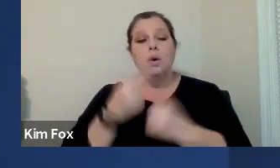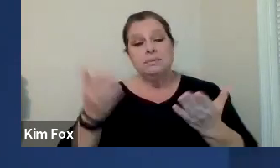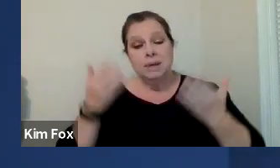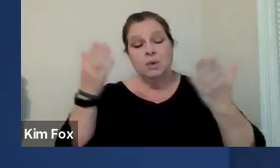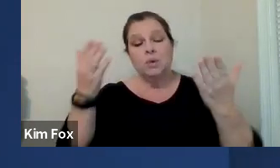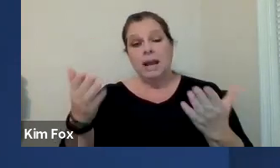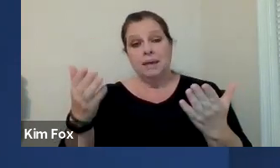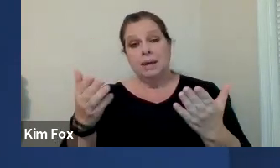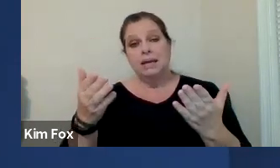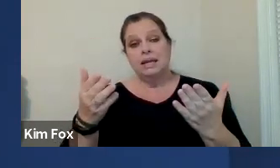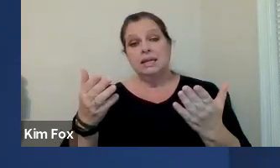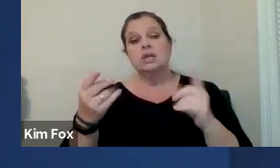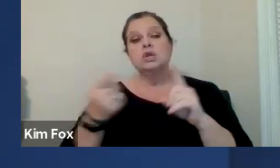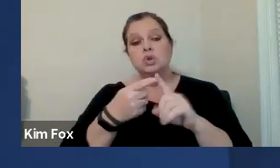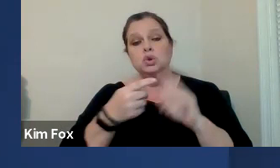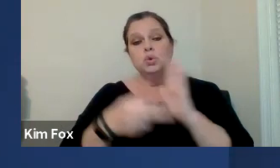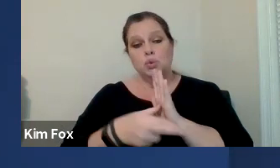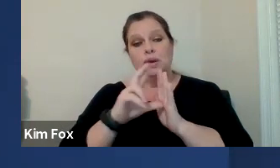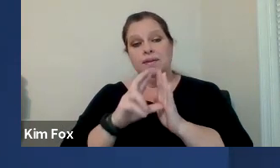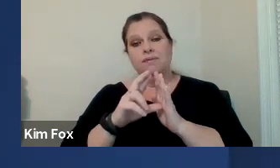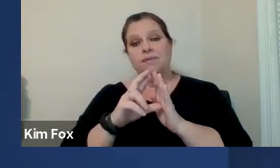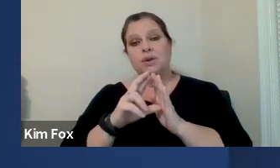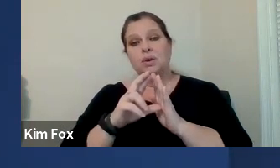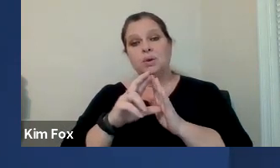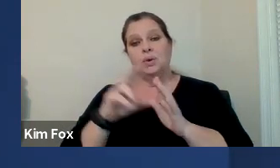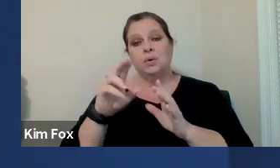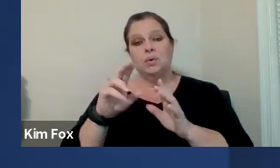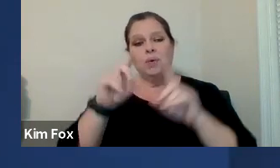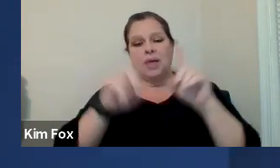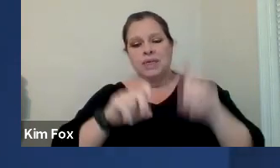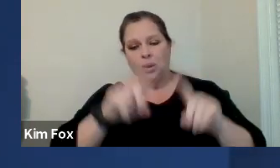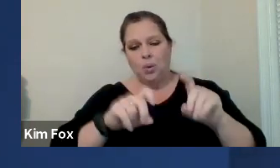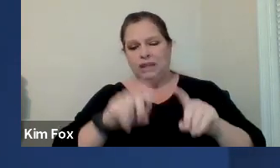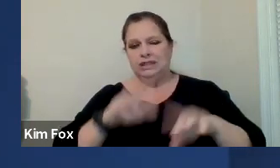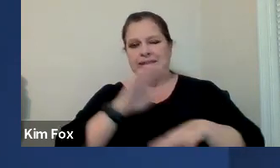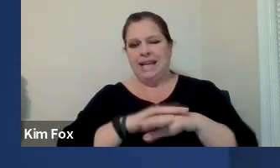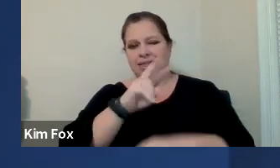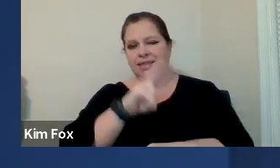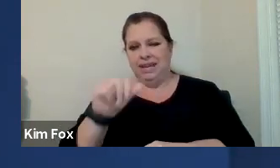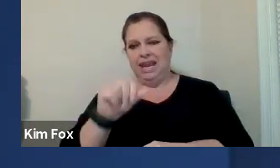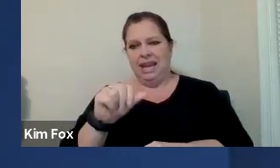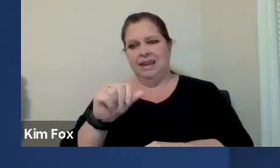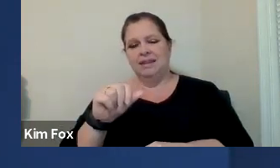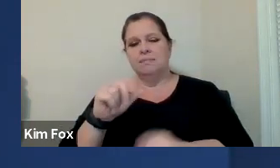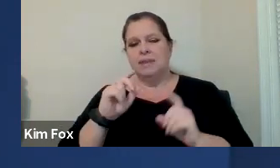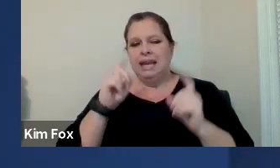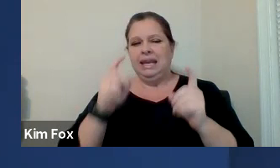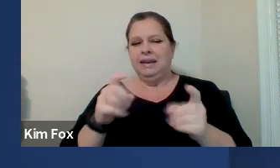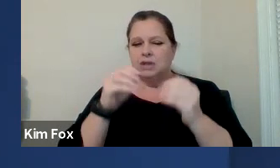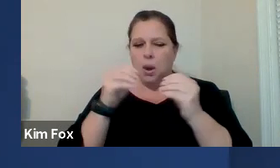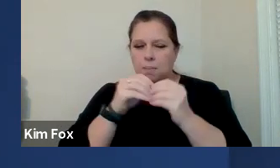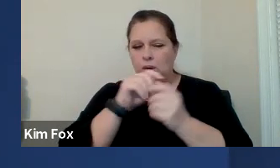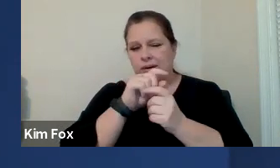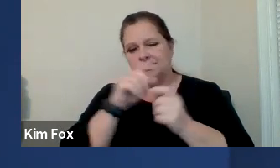recommended too is to review the scenario-based questions on the VA. That gives a more